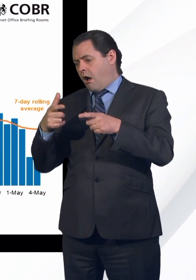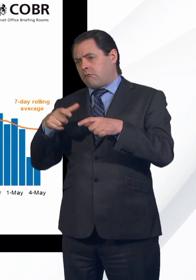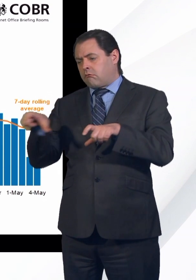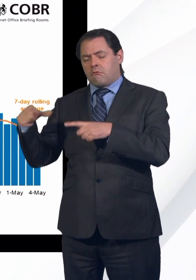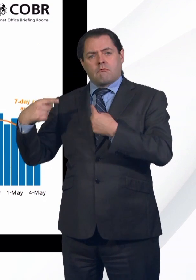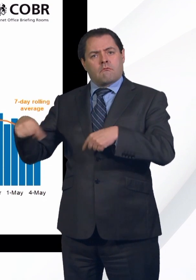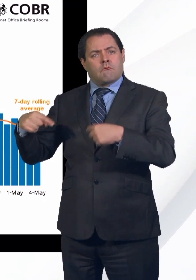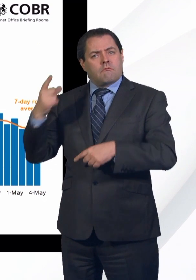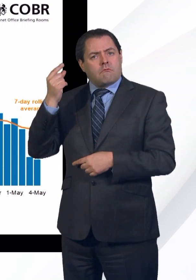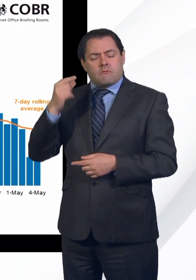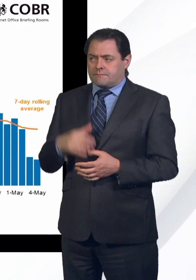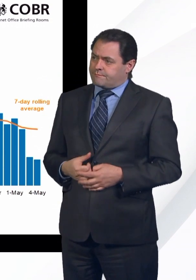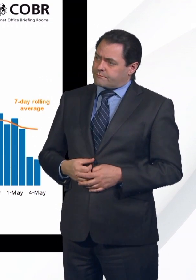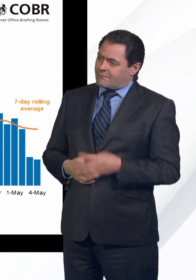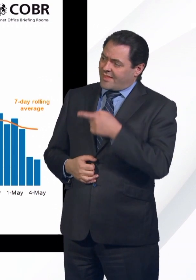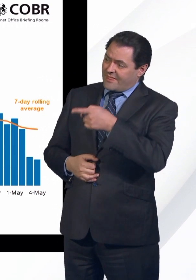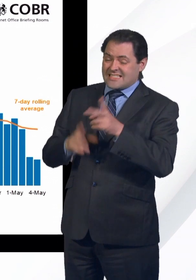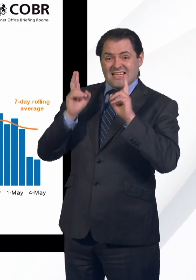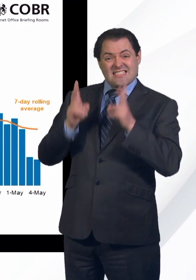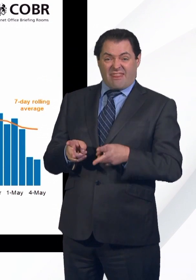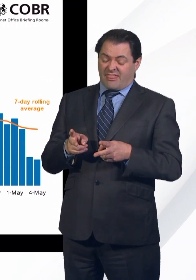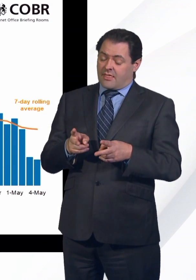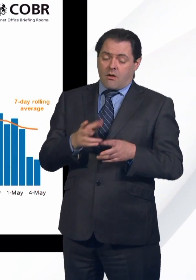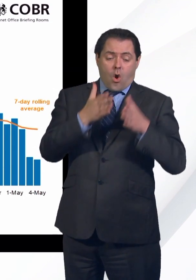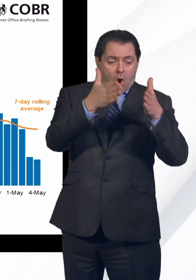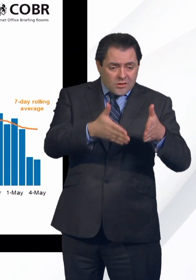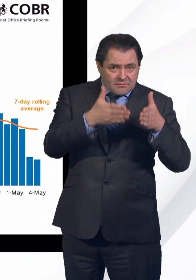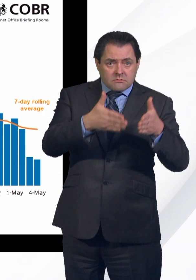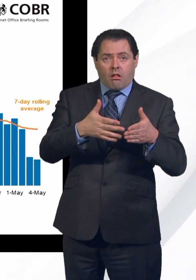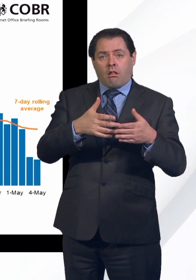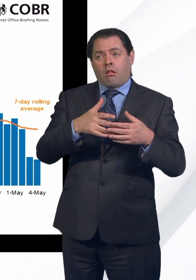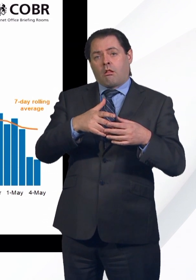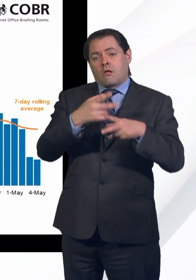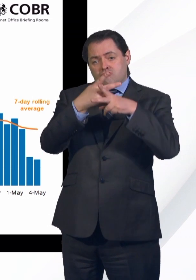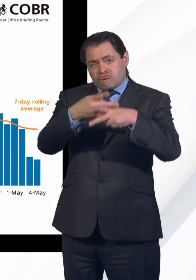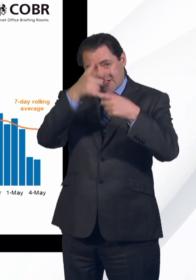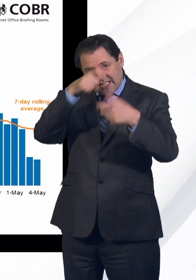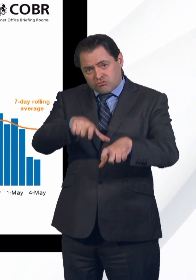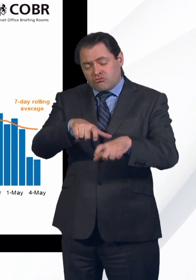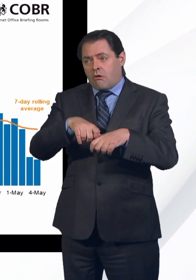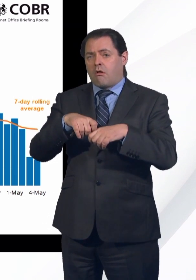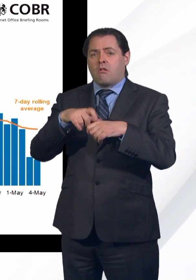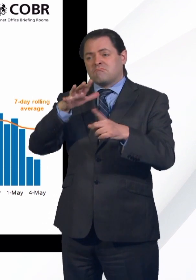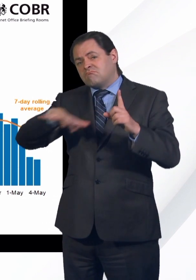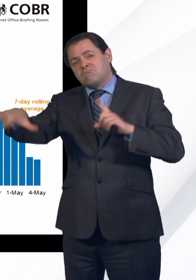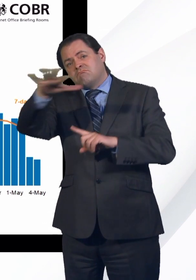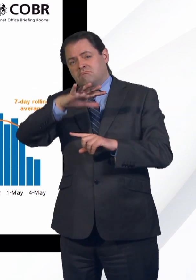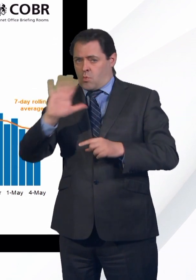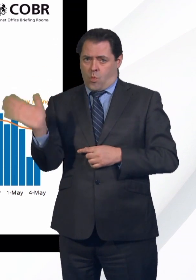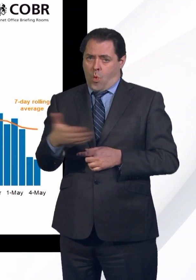to deaths in all settings, and here you can see that there is a slow